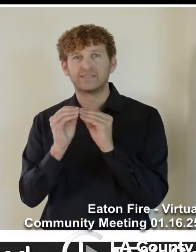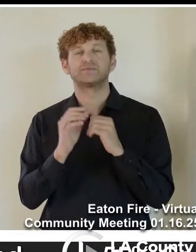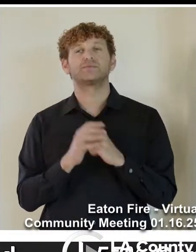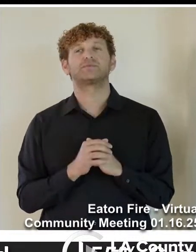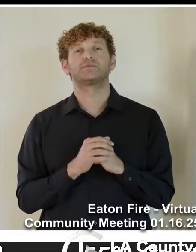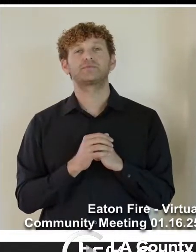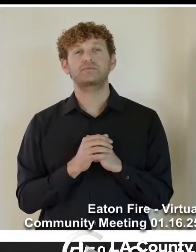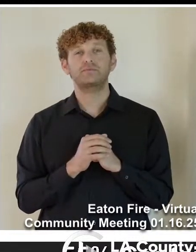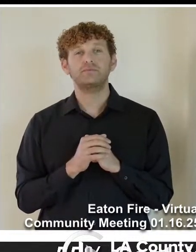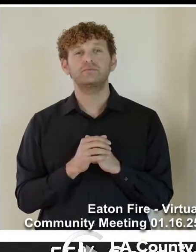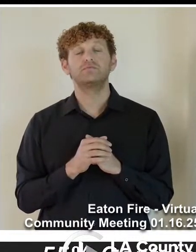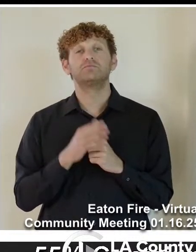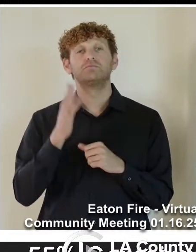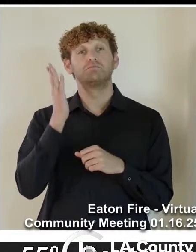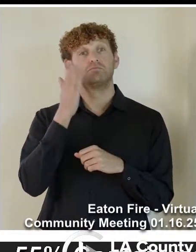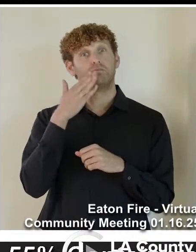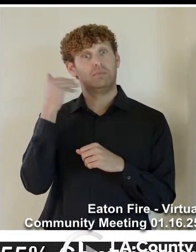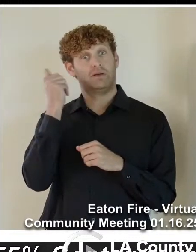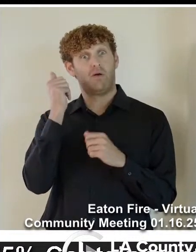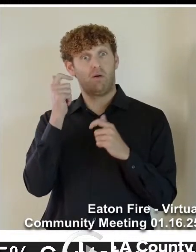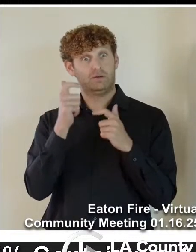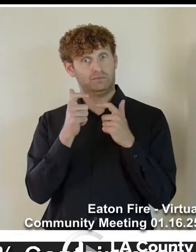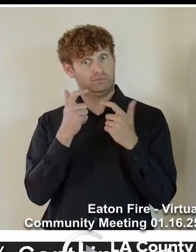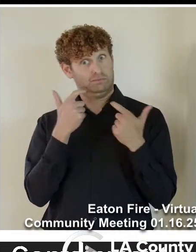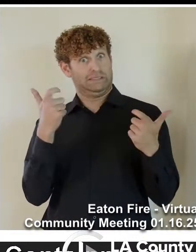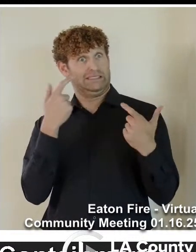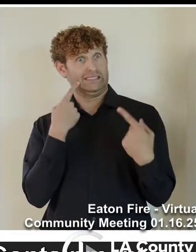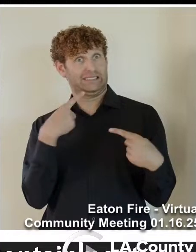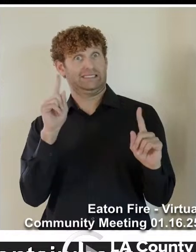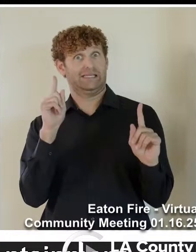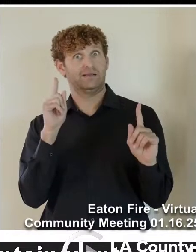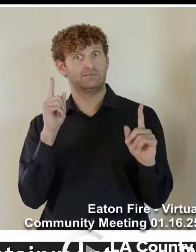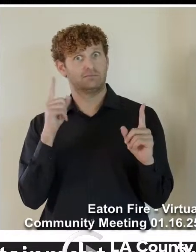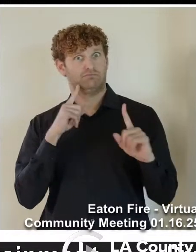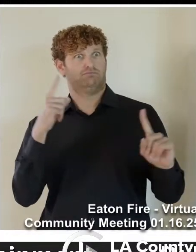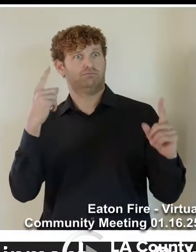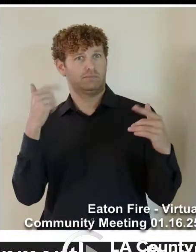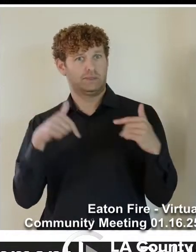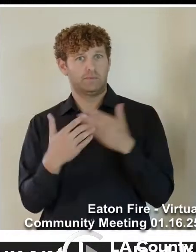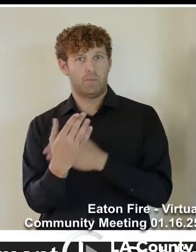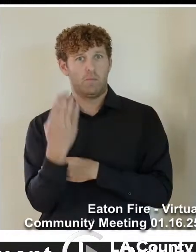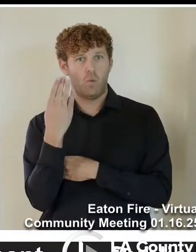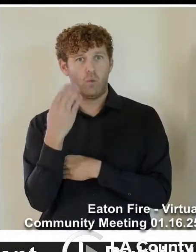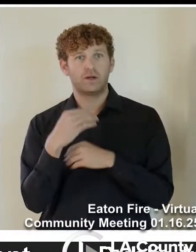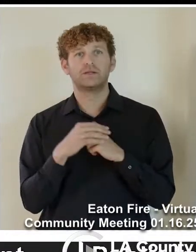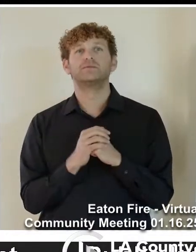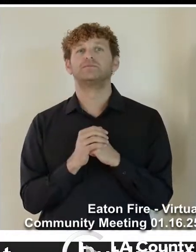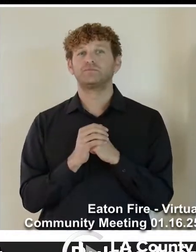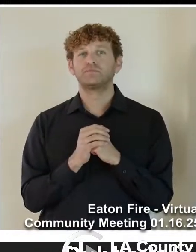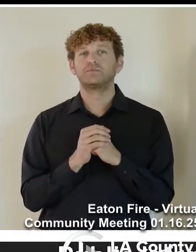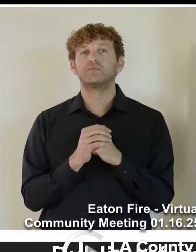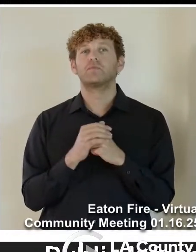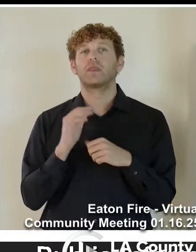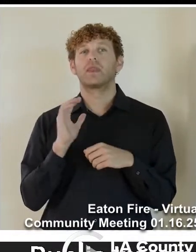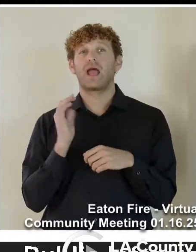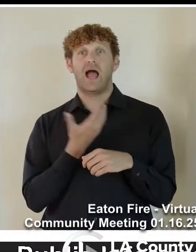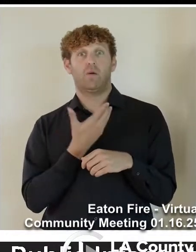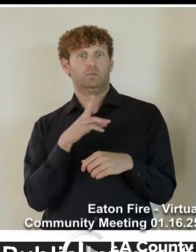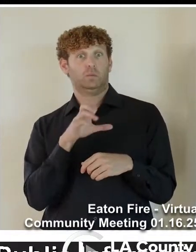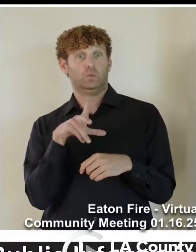Because of our huge success this morning, we have sent some of our USAR teams over to the Palisades to assist with